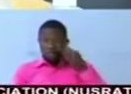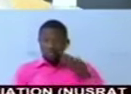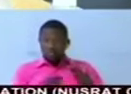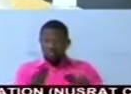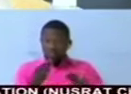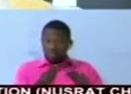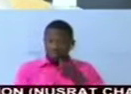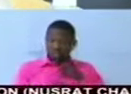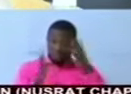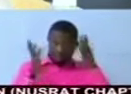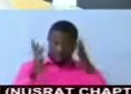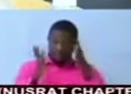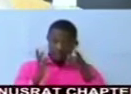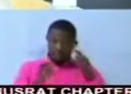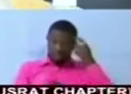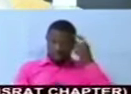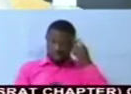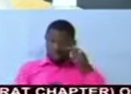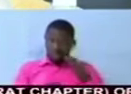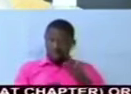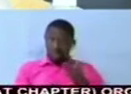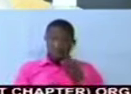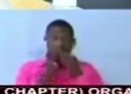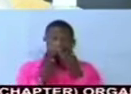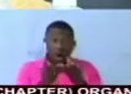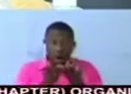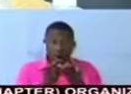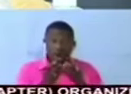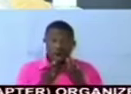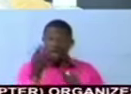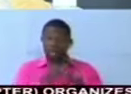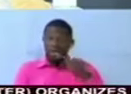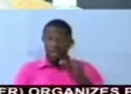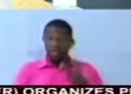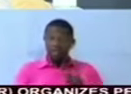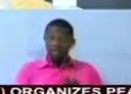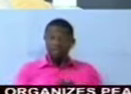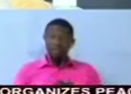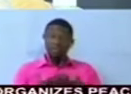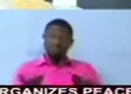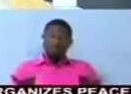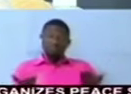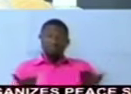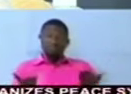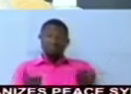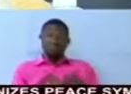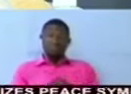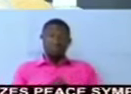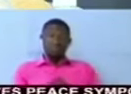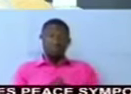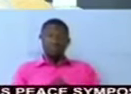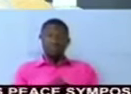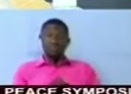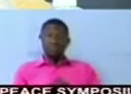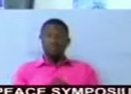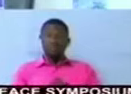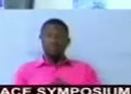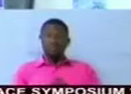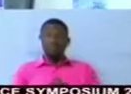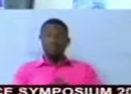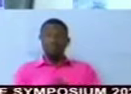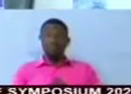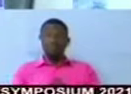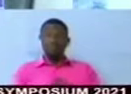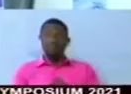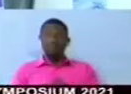in this problem. You are jeopardized. So, do you think that someday, when you see this kind of thing, will you act?